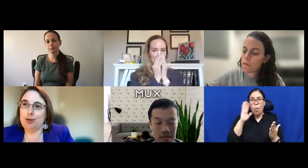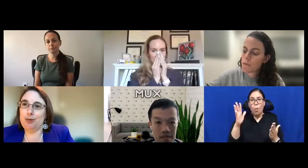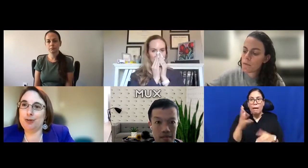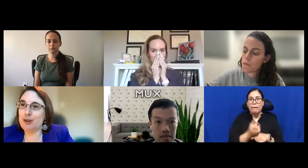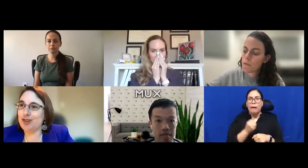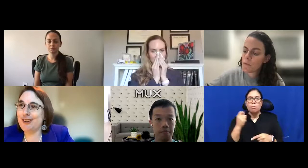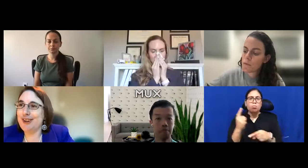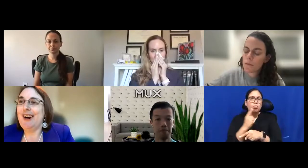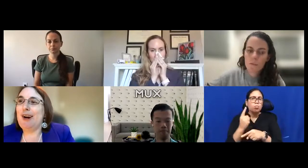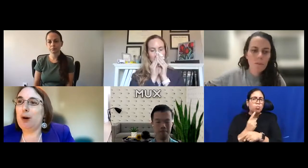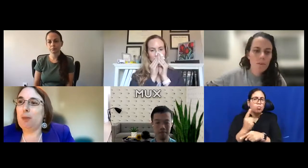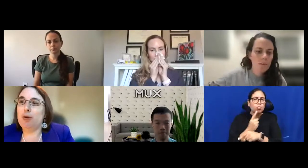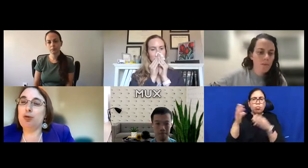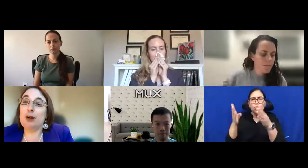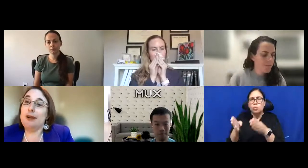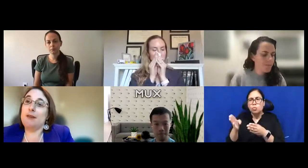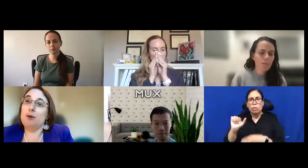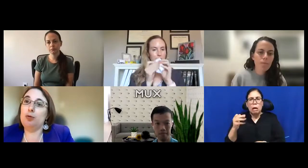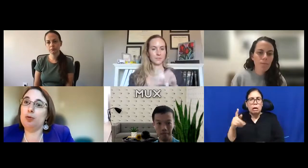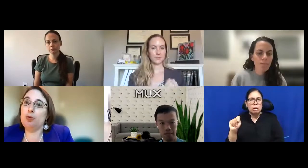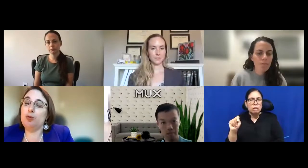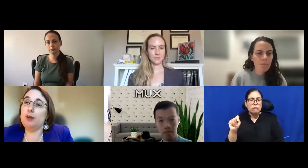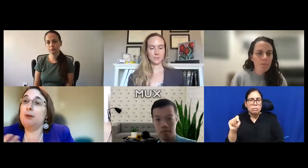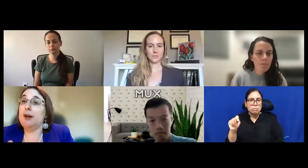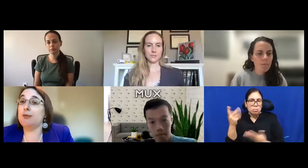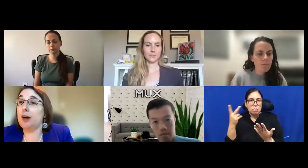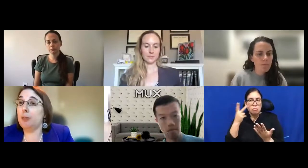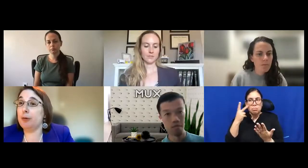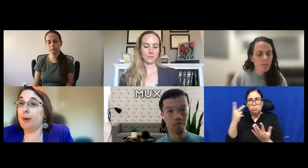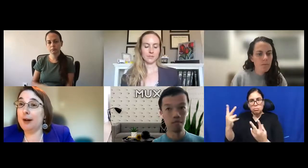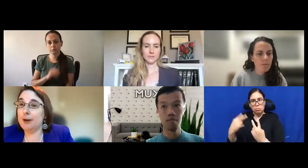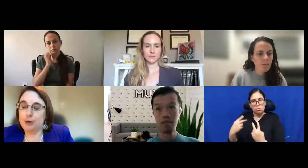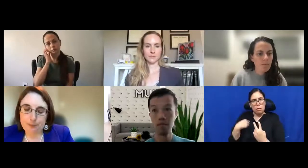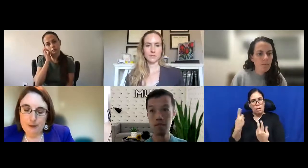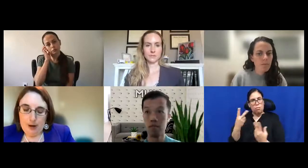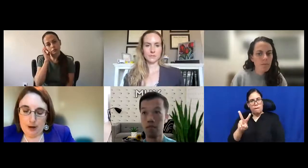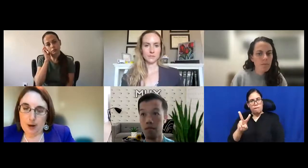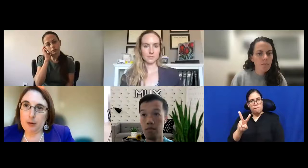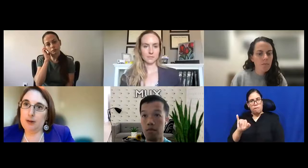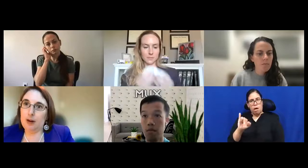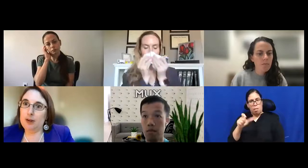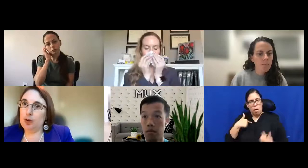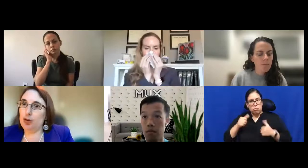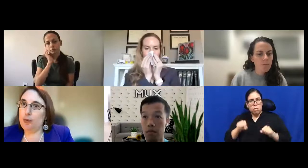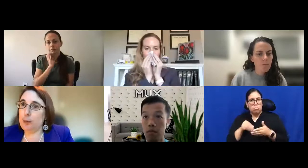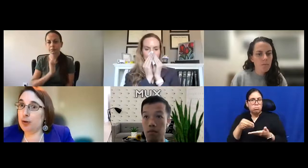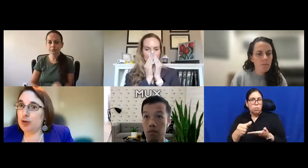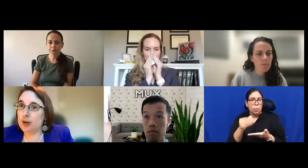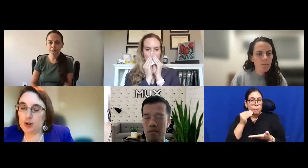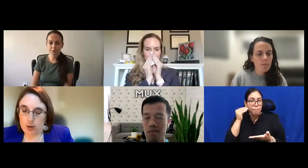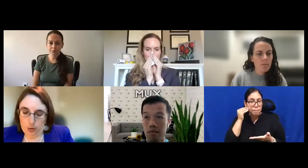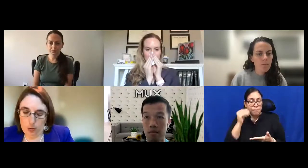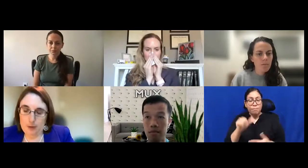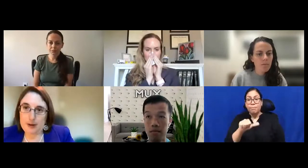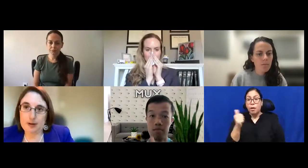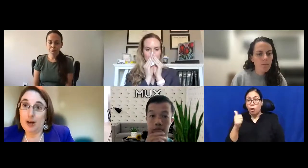agents during the recession to try to get them to see me as a viable buyer. Another issue for purchasing